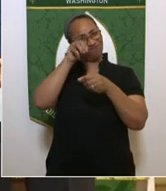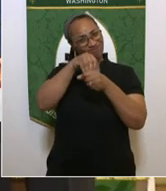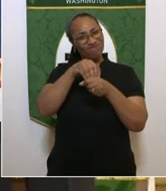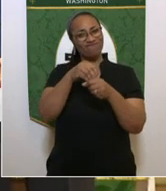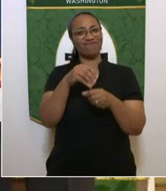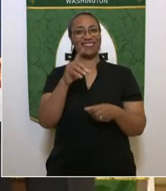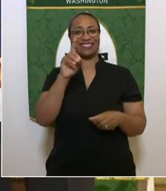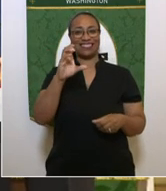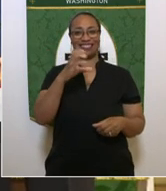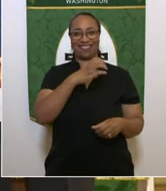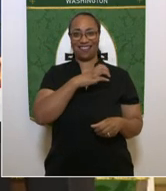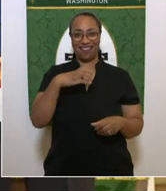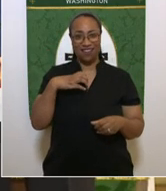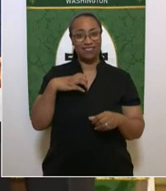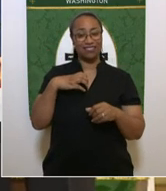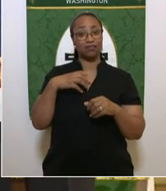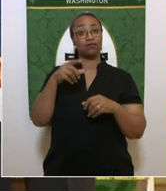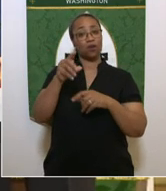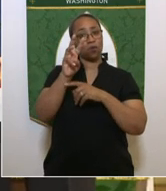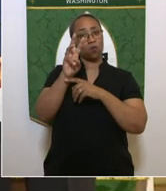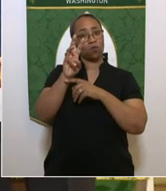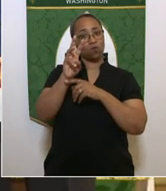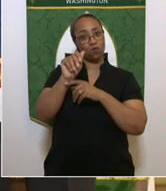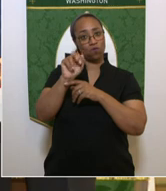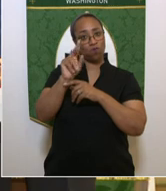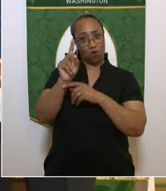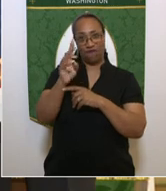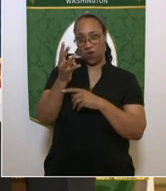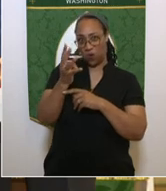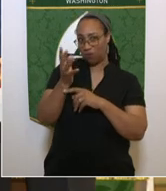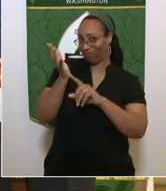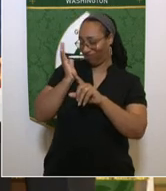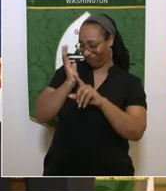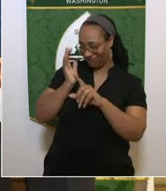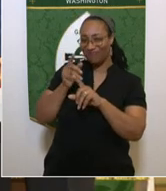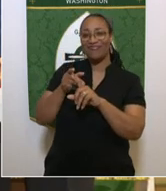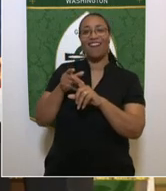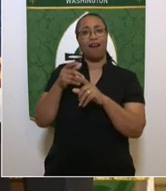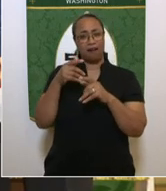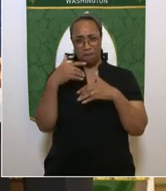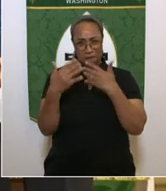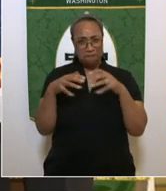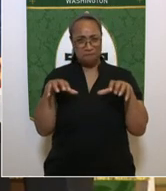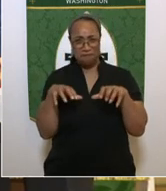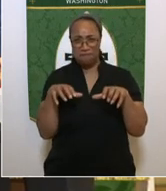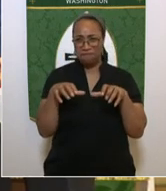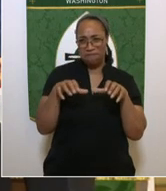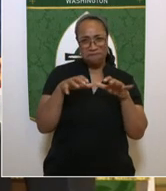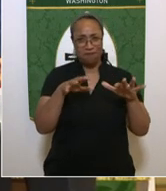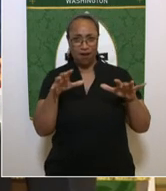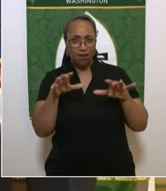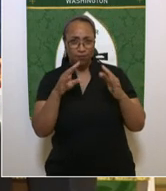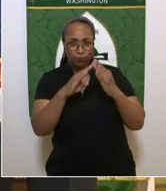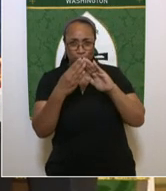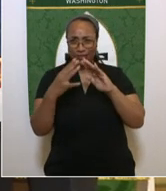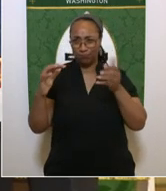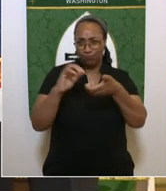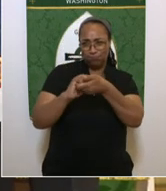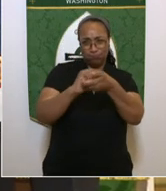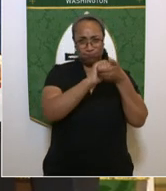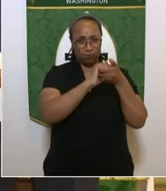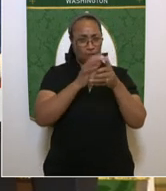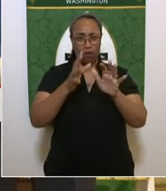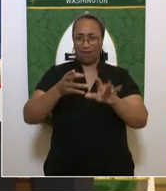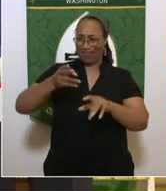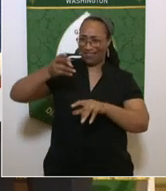history as only the second Black woman elected as mayor of Washington, D.C., and she became the